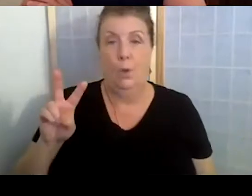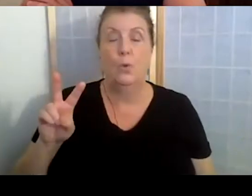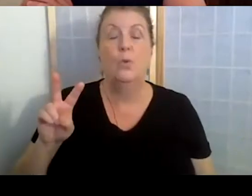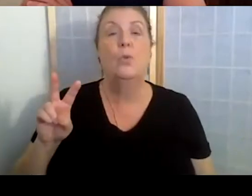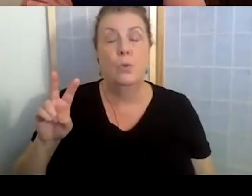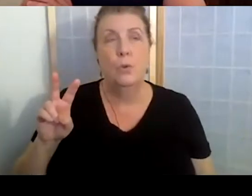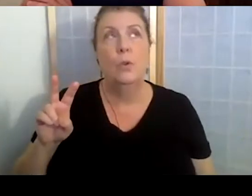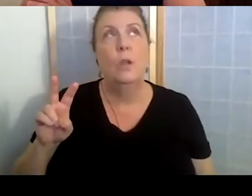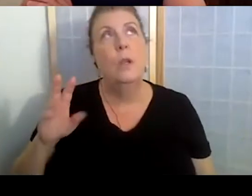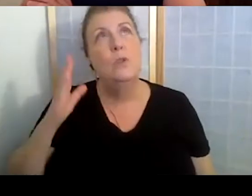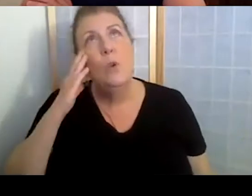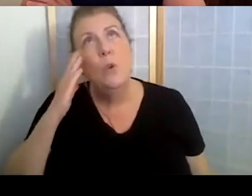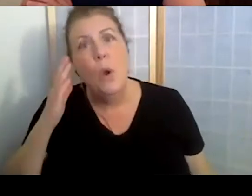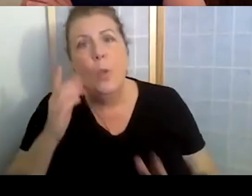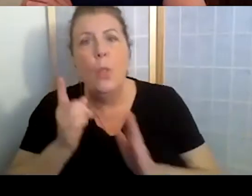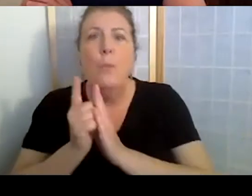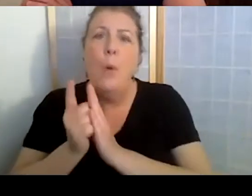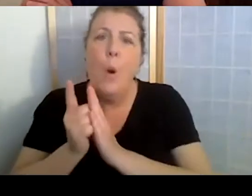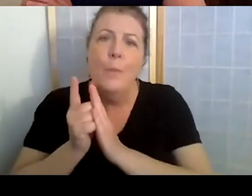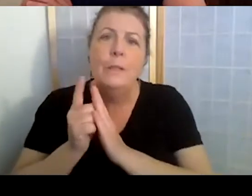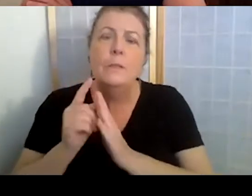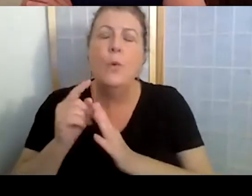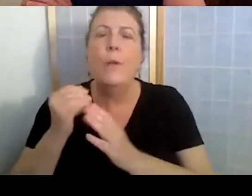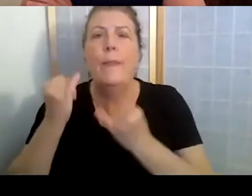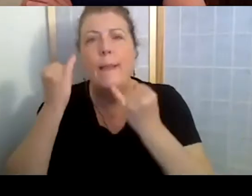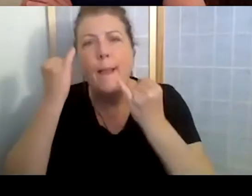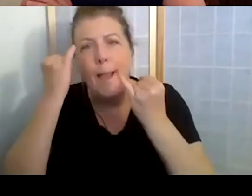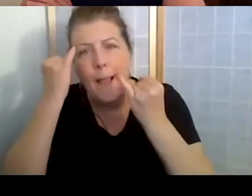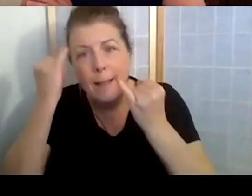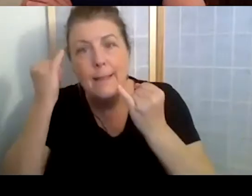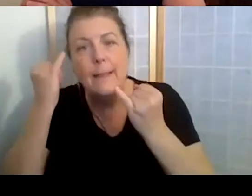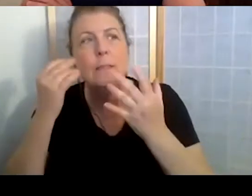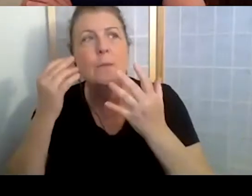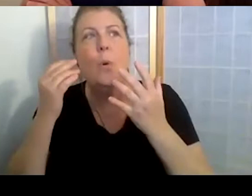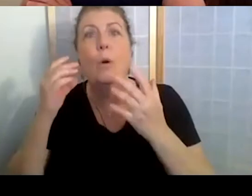moments or ideas or data